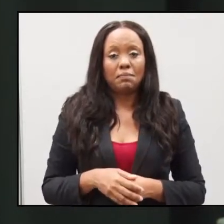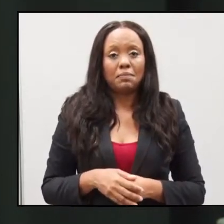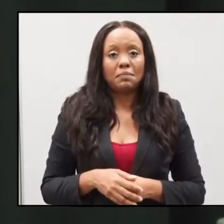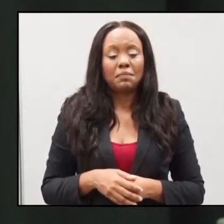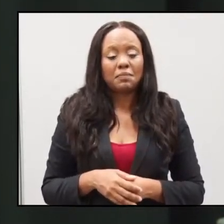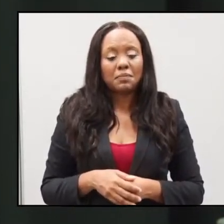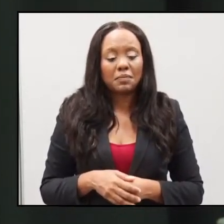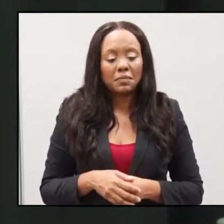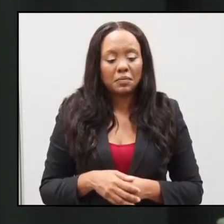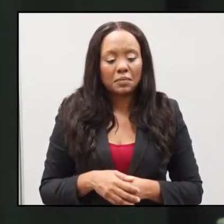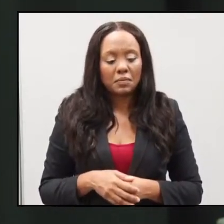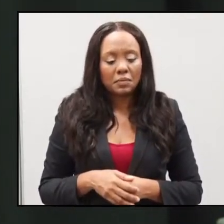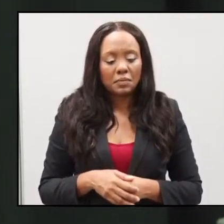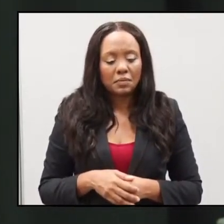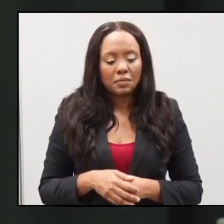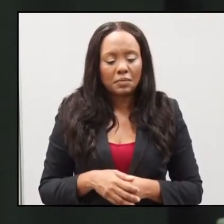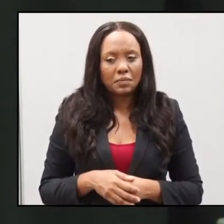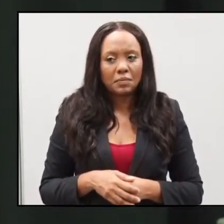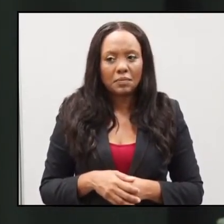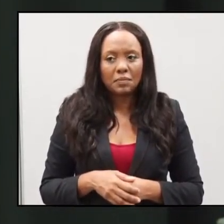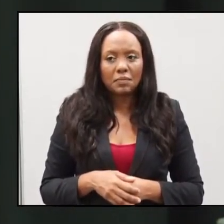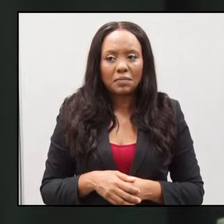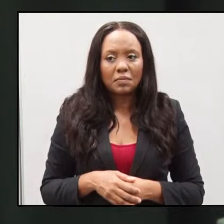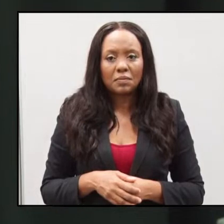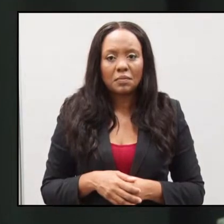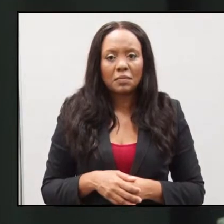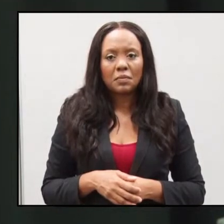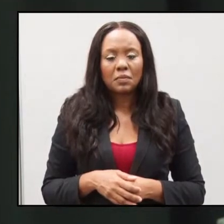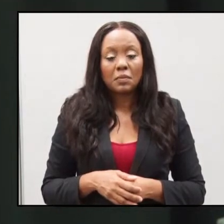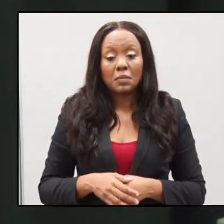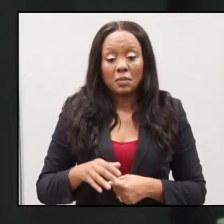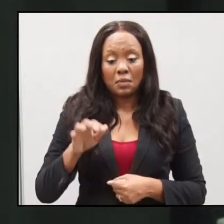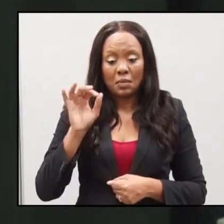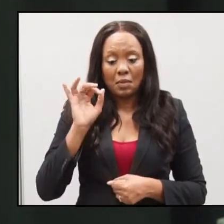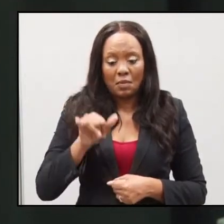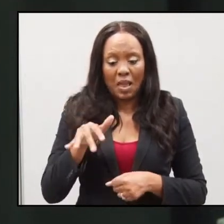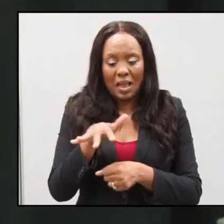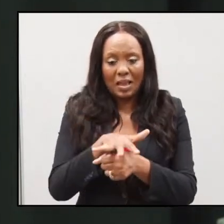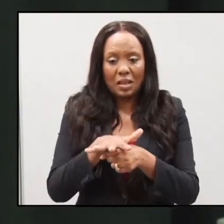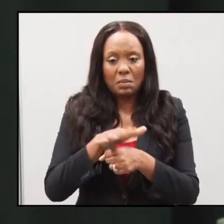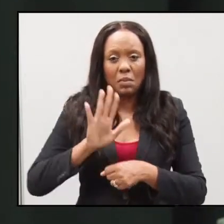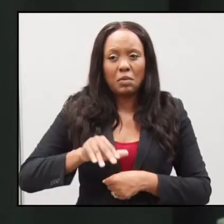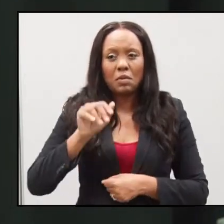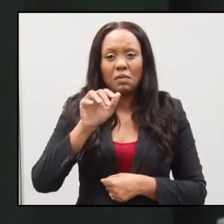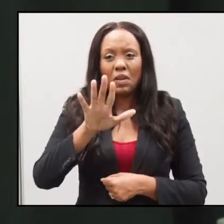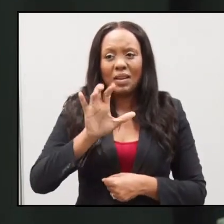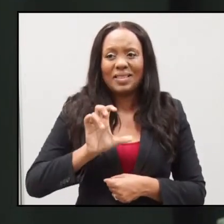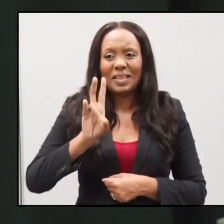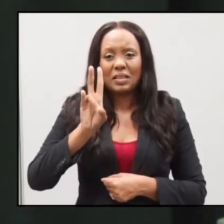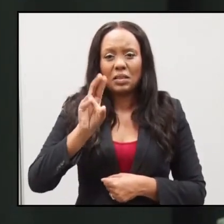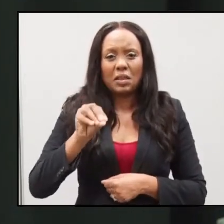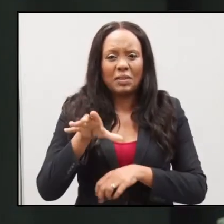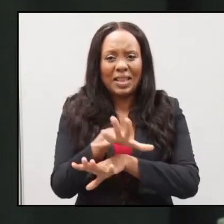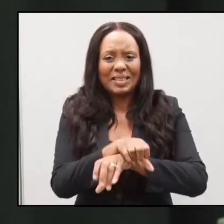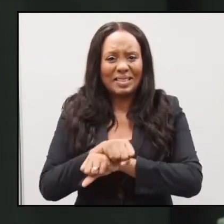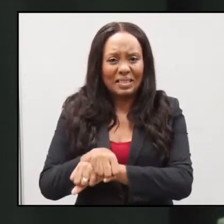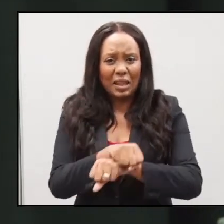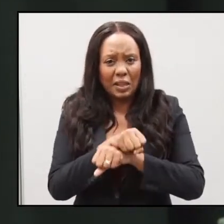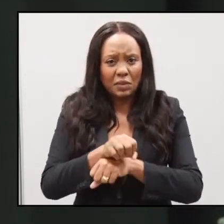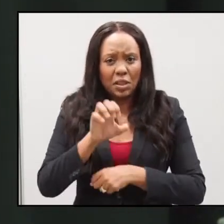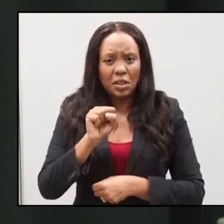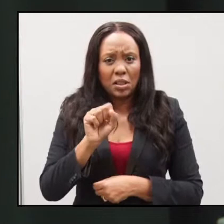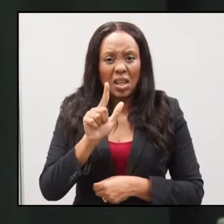place, the cradle, the burial site of 570 slaves who just